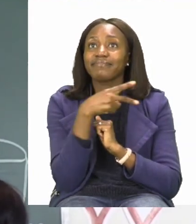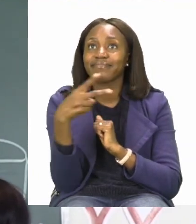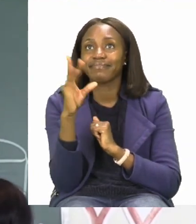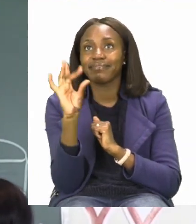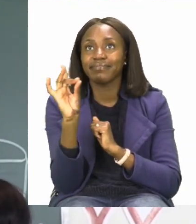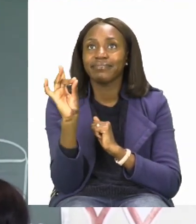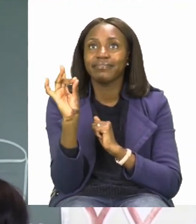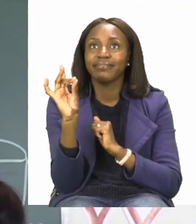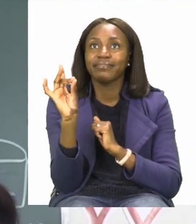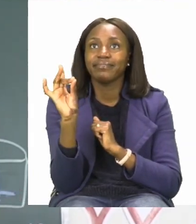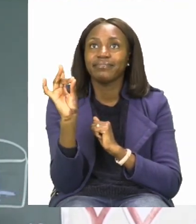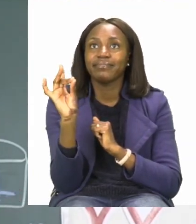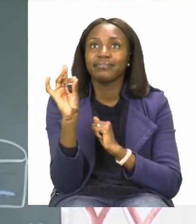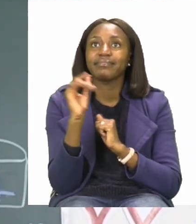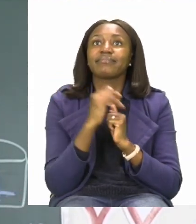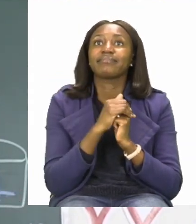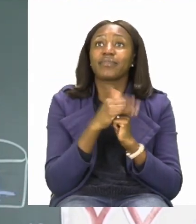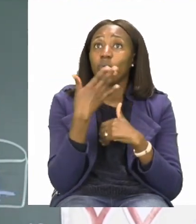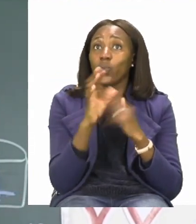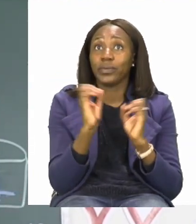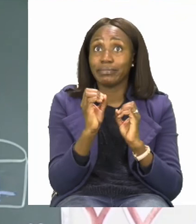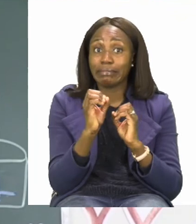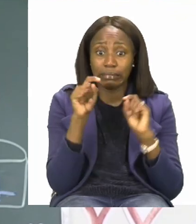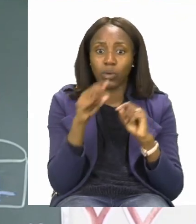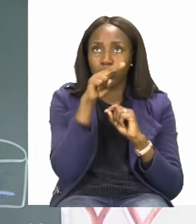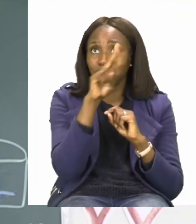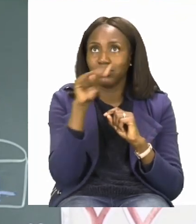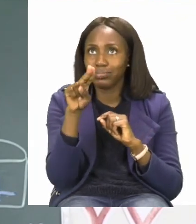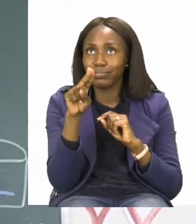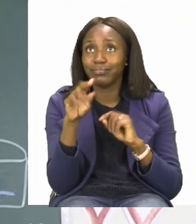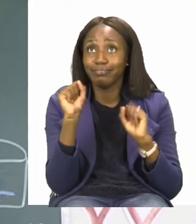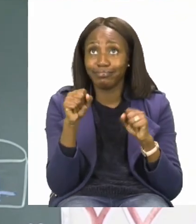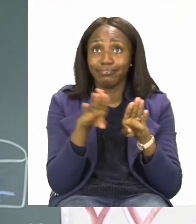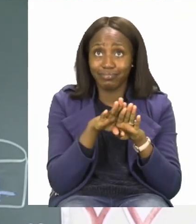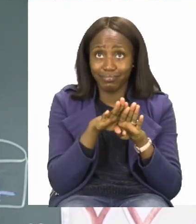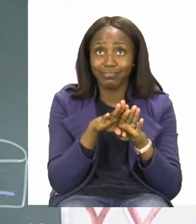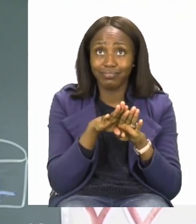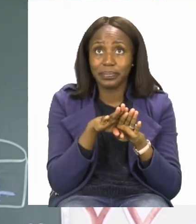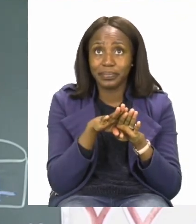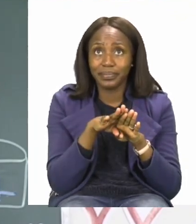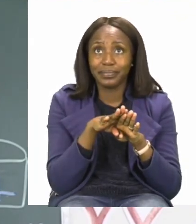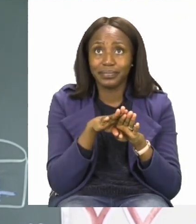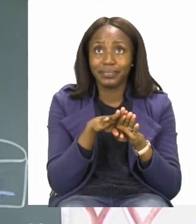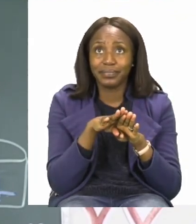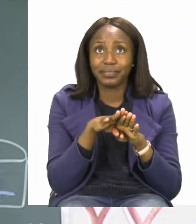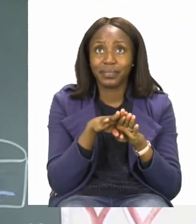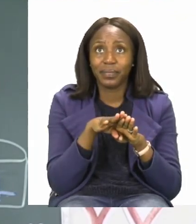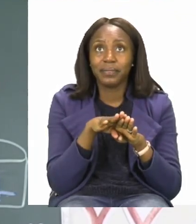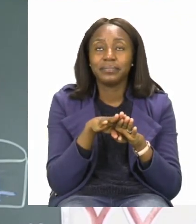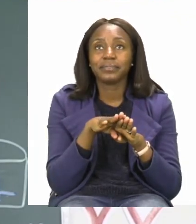8. But we are not done. We still need to do the units as well.